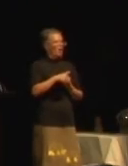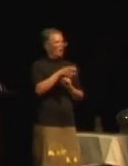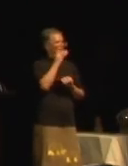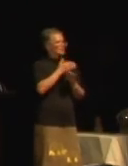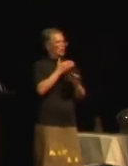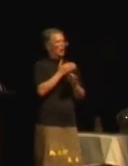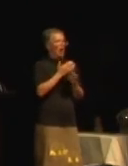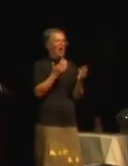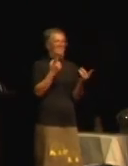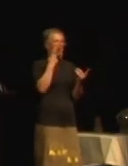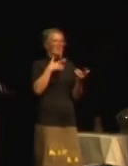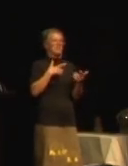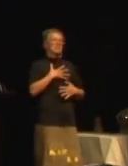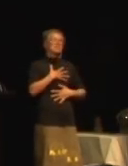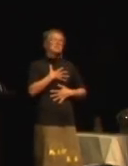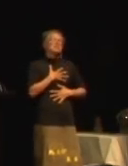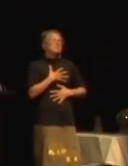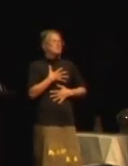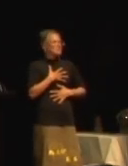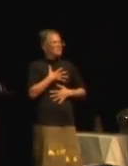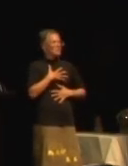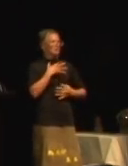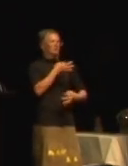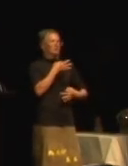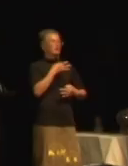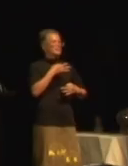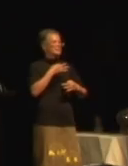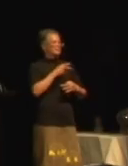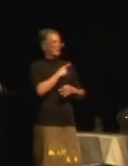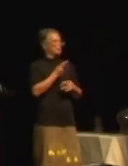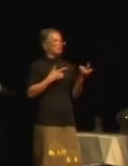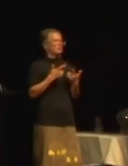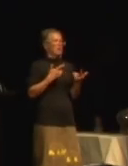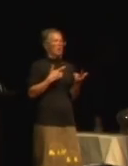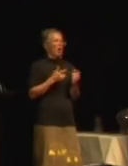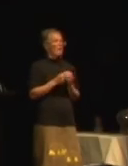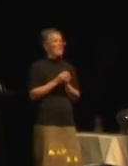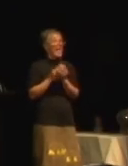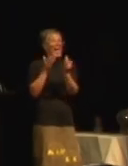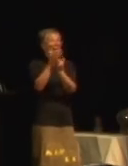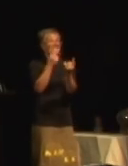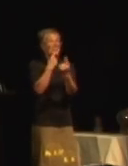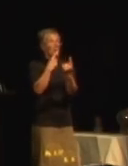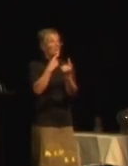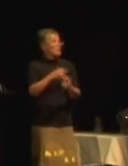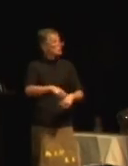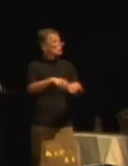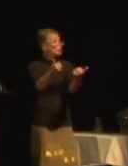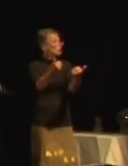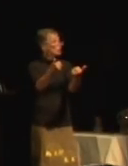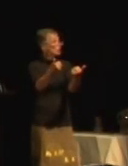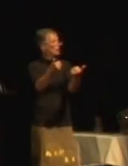reputation. I think we would all agree that open access to information is a good thing, and if you